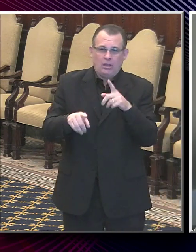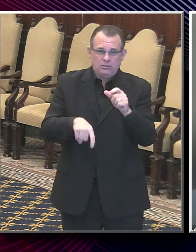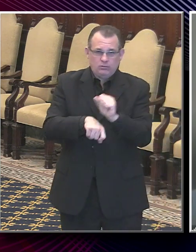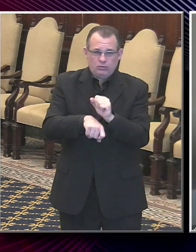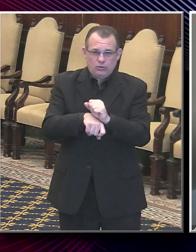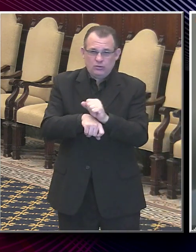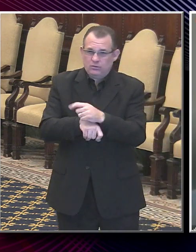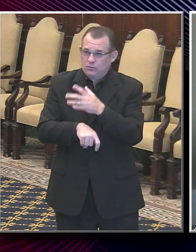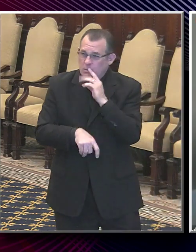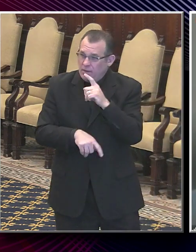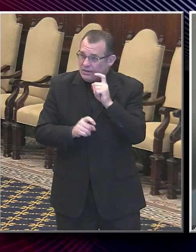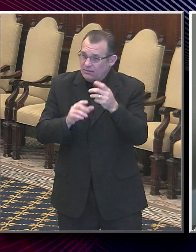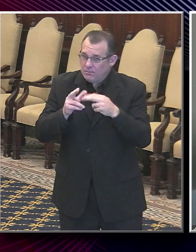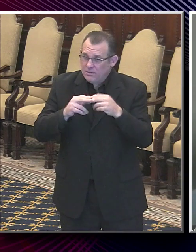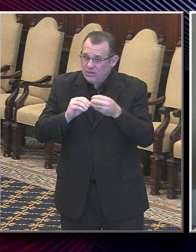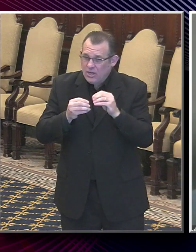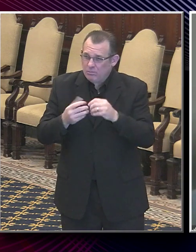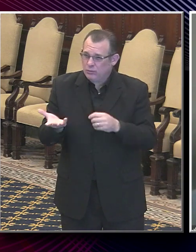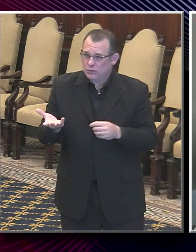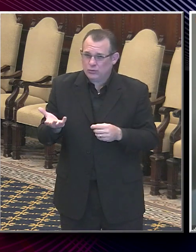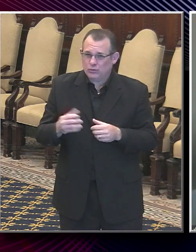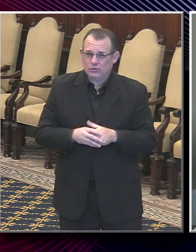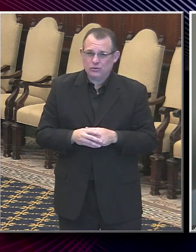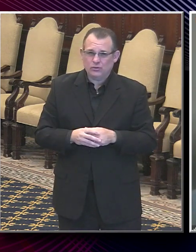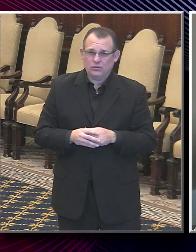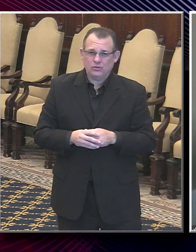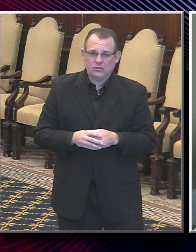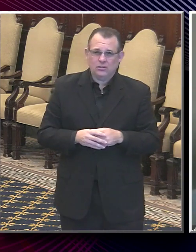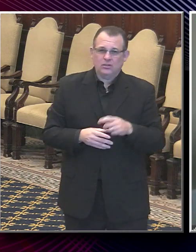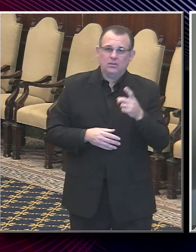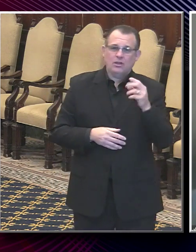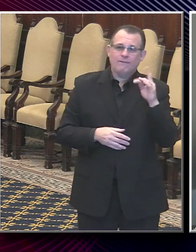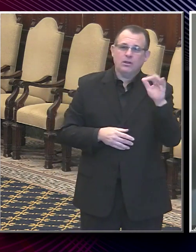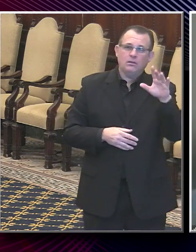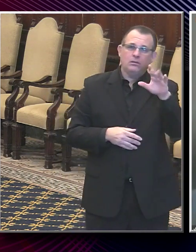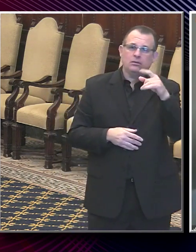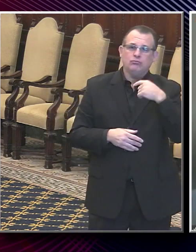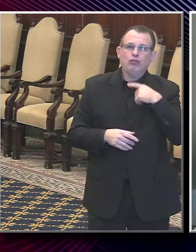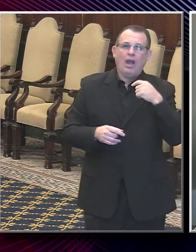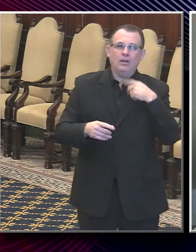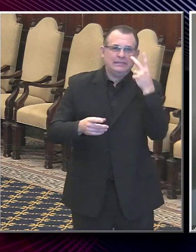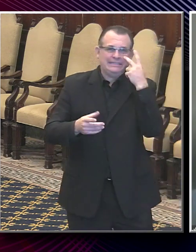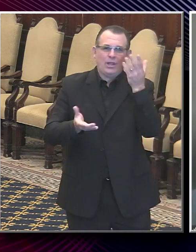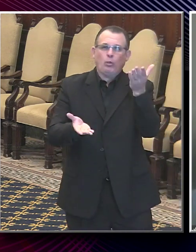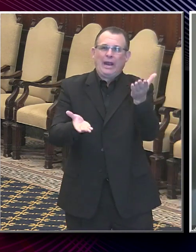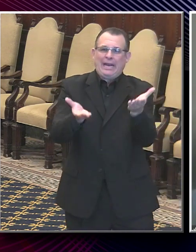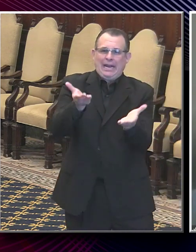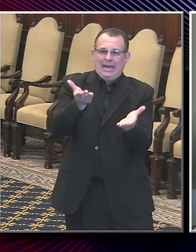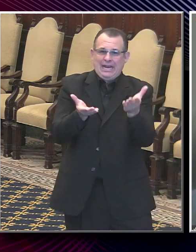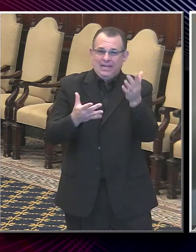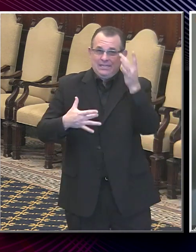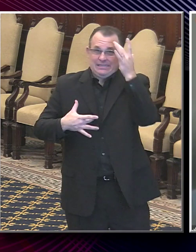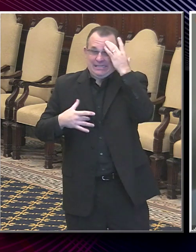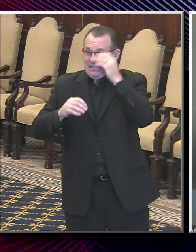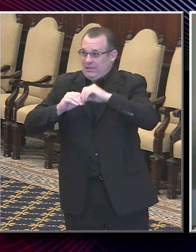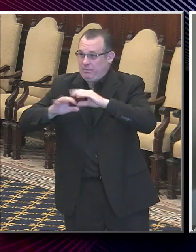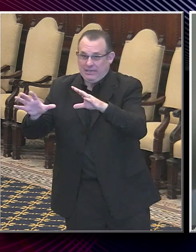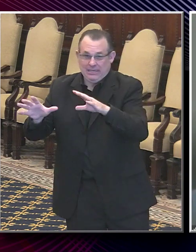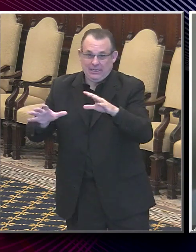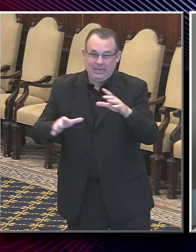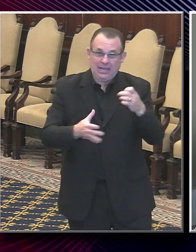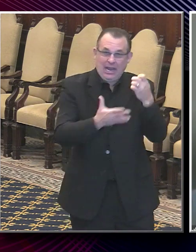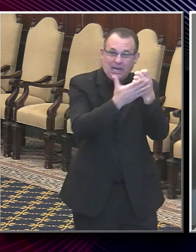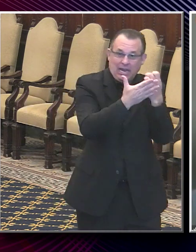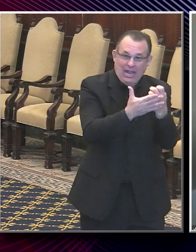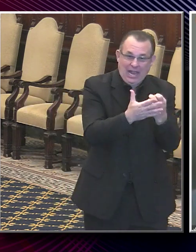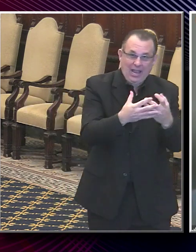Well, nobody's totally comfortable with anything we're doing right here. What we're trying to do is balance fighting this epidemic on the one hand with the economic